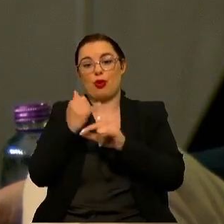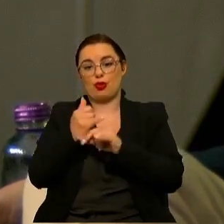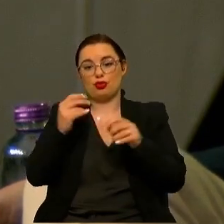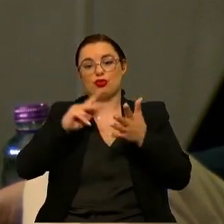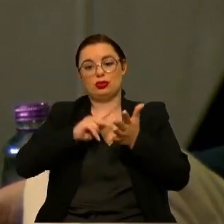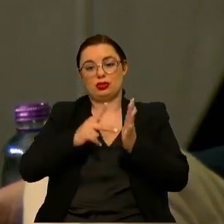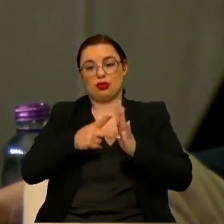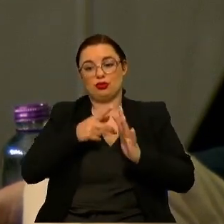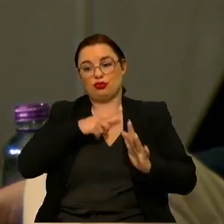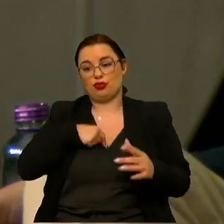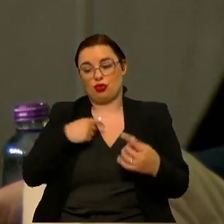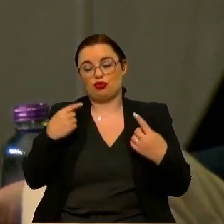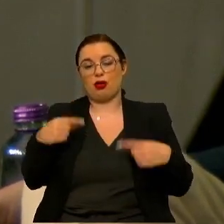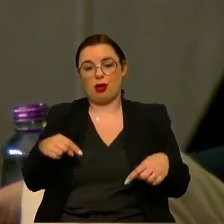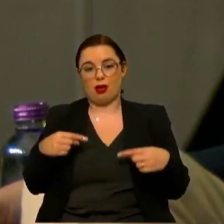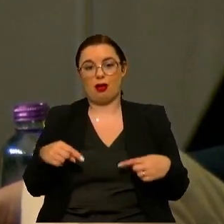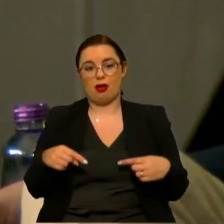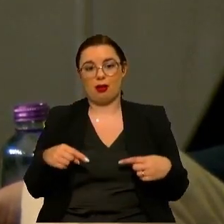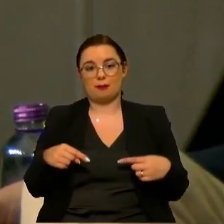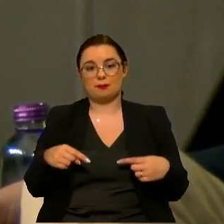in a secure way, we need to